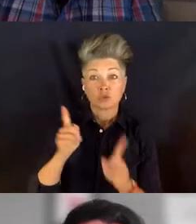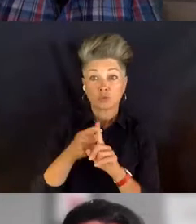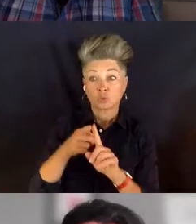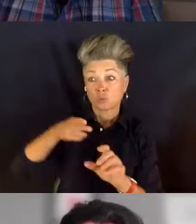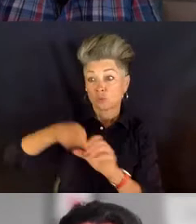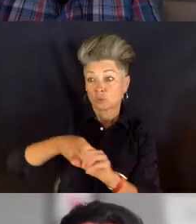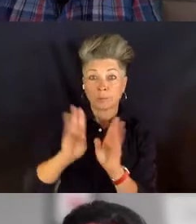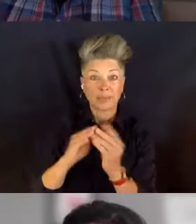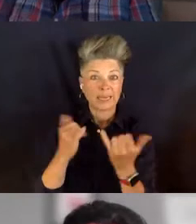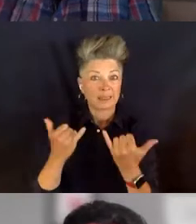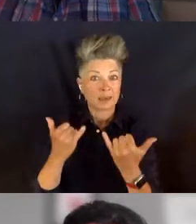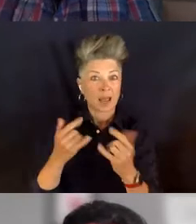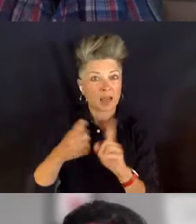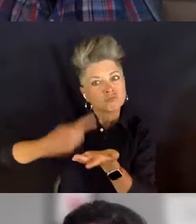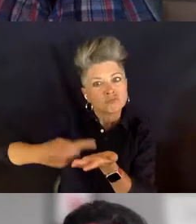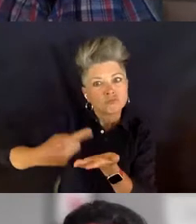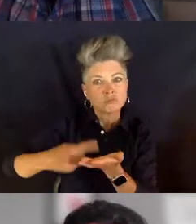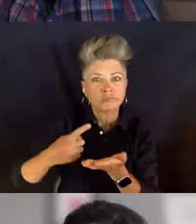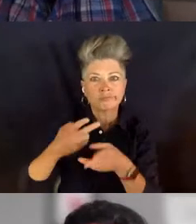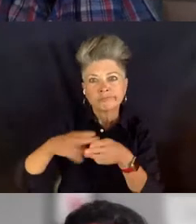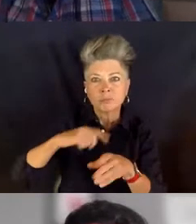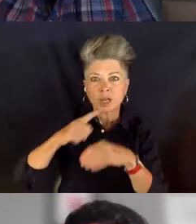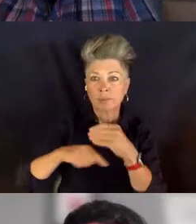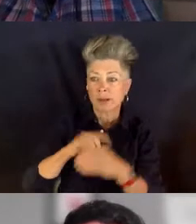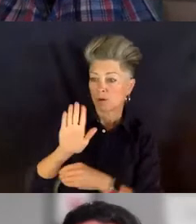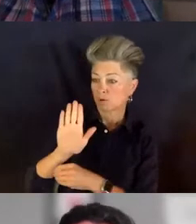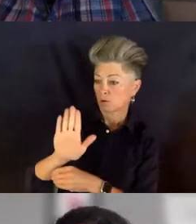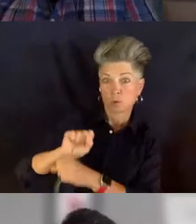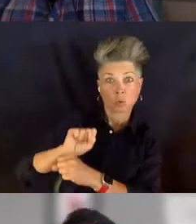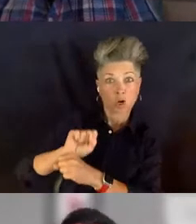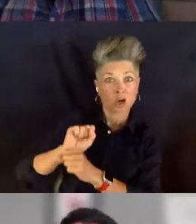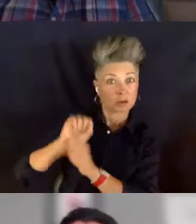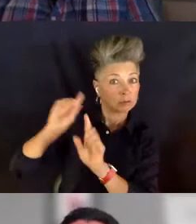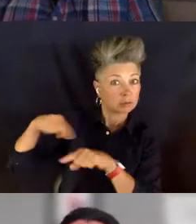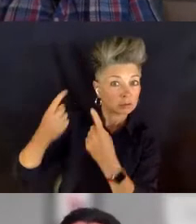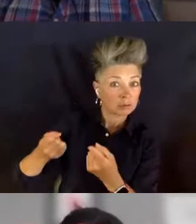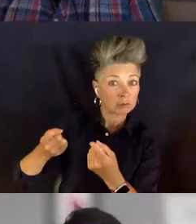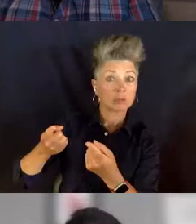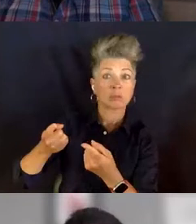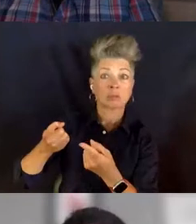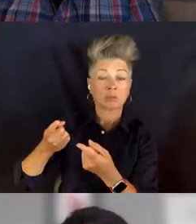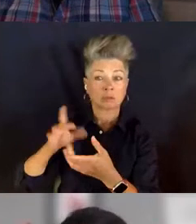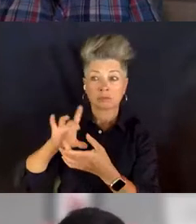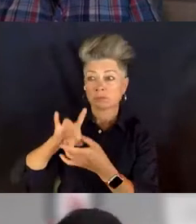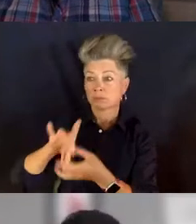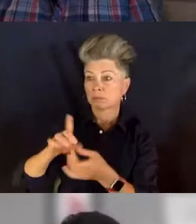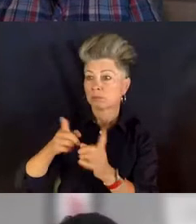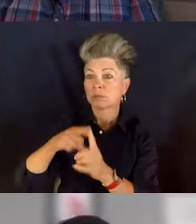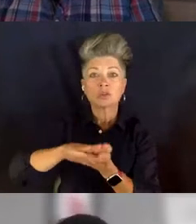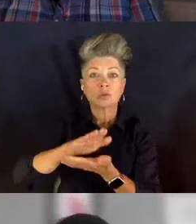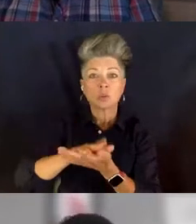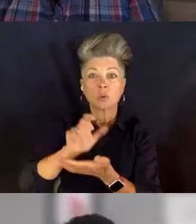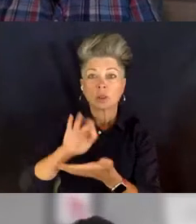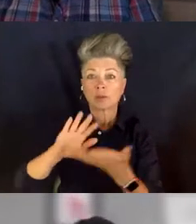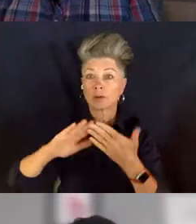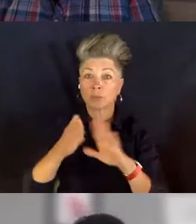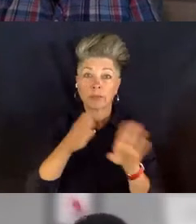today to talk a little bit about what she's been up to with the School of Urban Planning